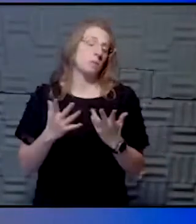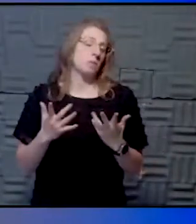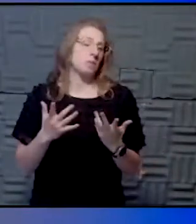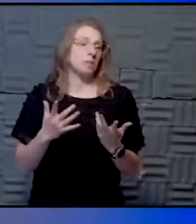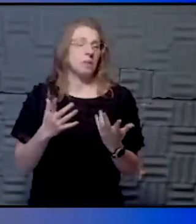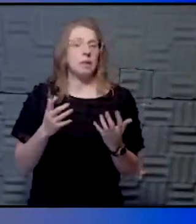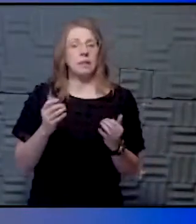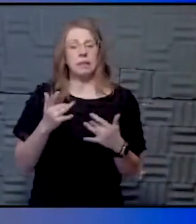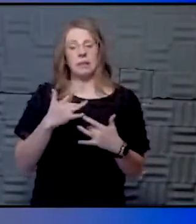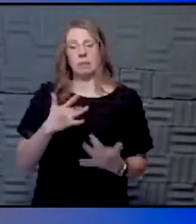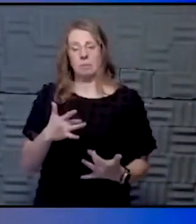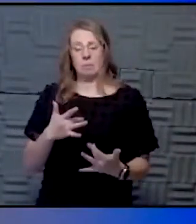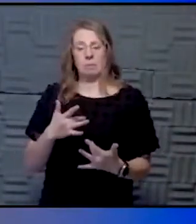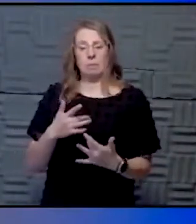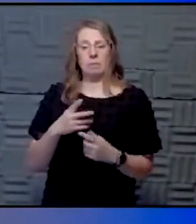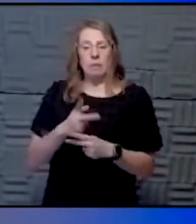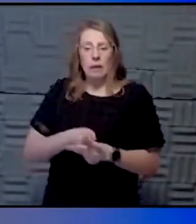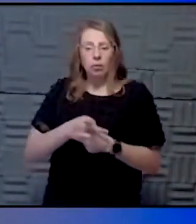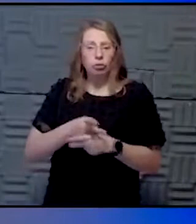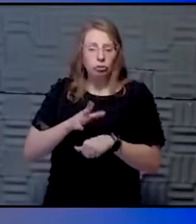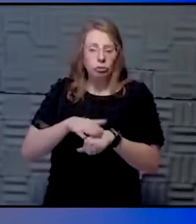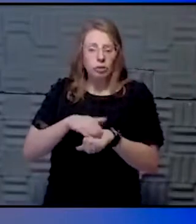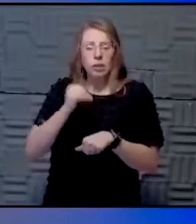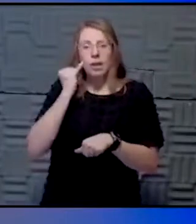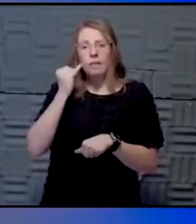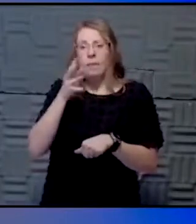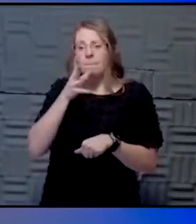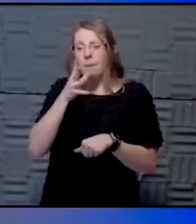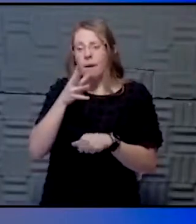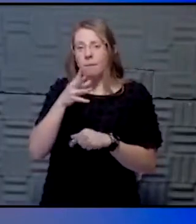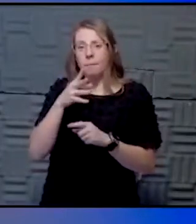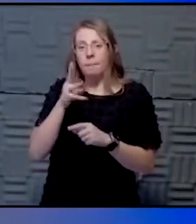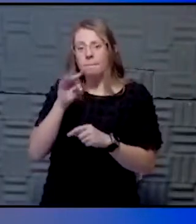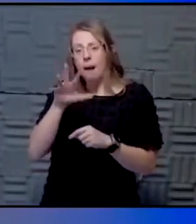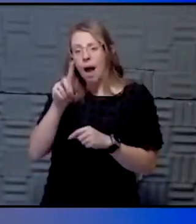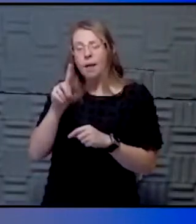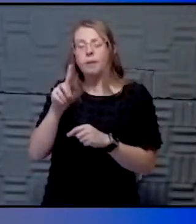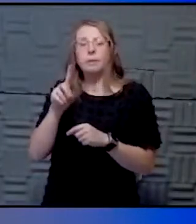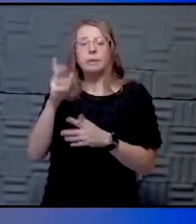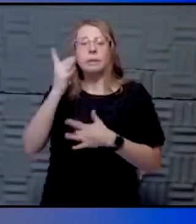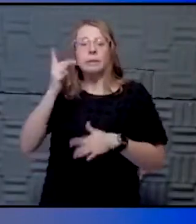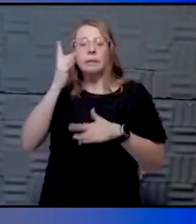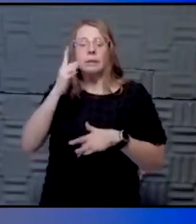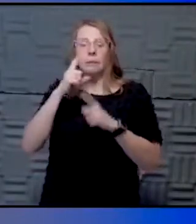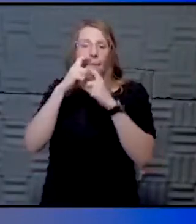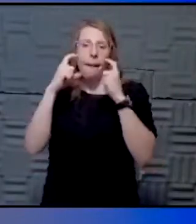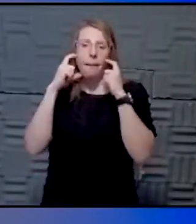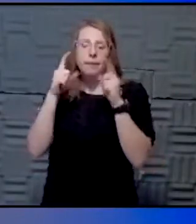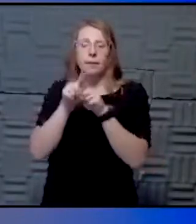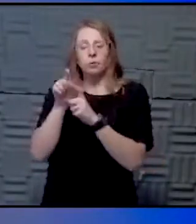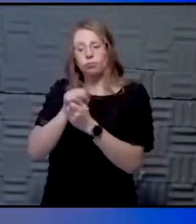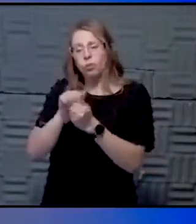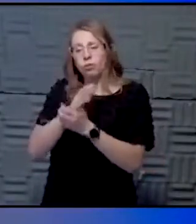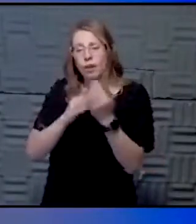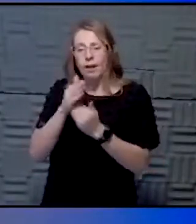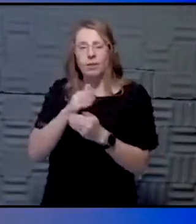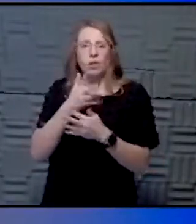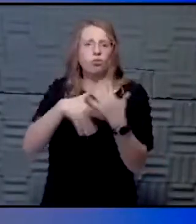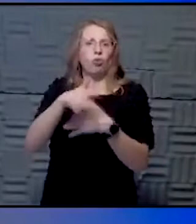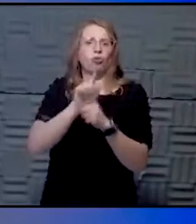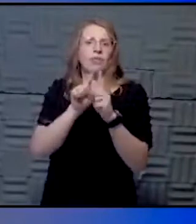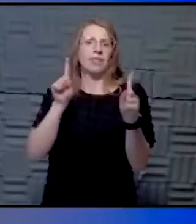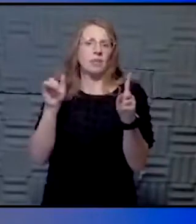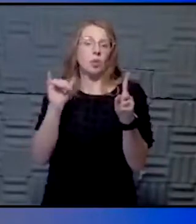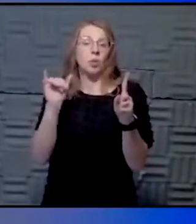As long as mom has mild disease, masking, hand washing, those sorts of things. Just recommend the same social distancing we would with anyone else.